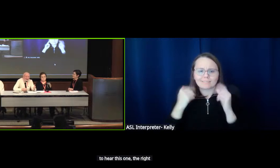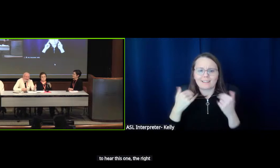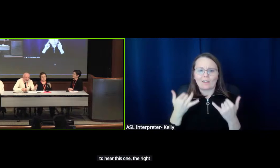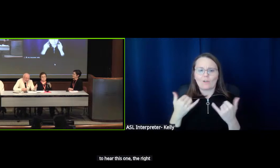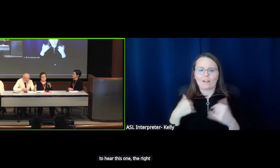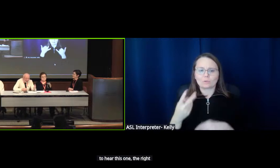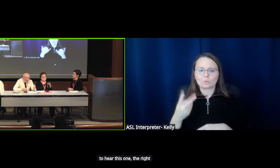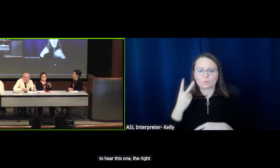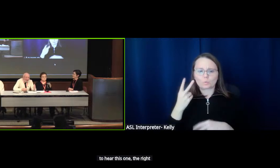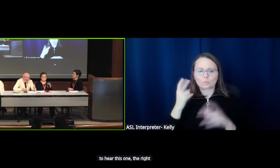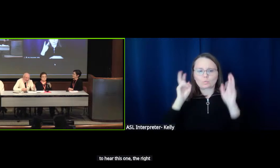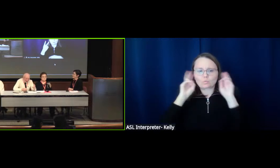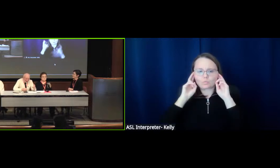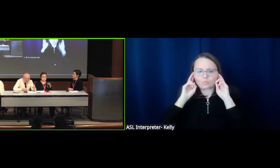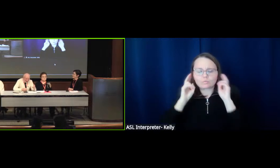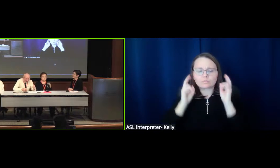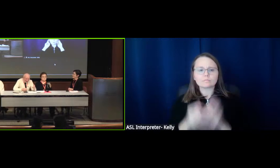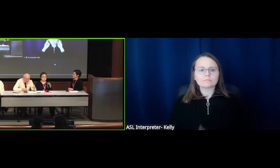inconvenience for